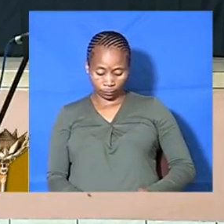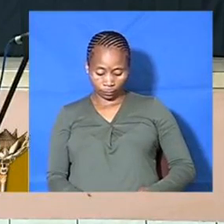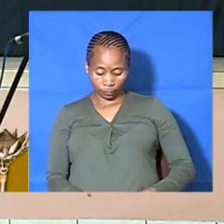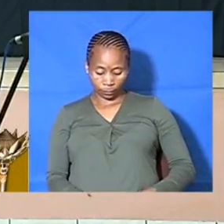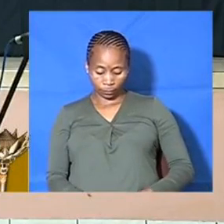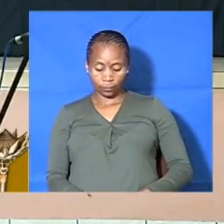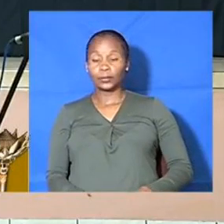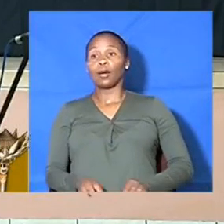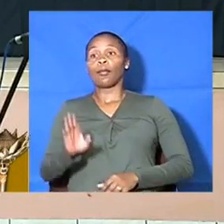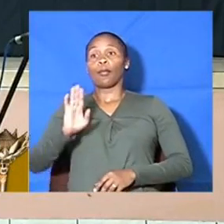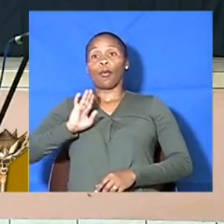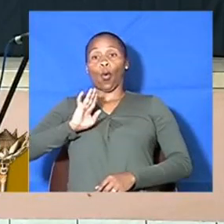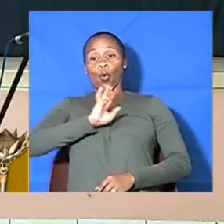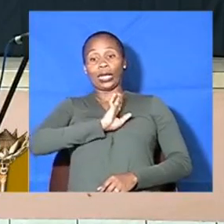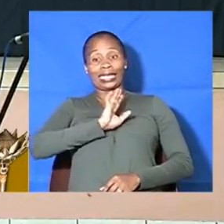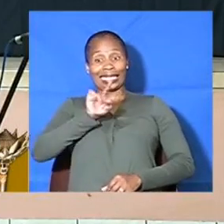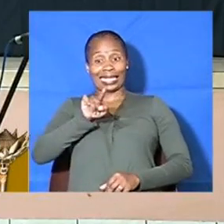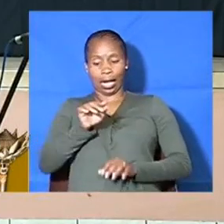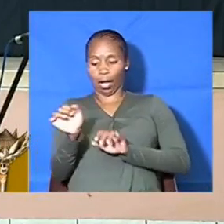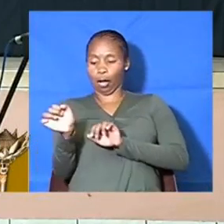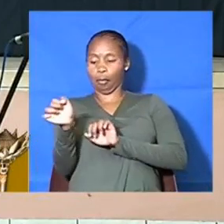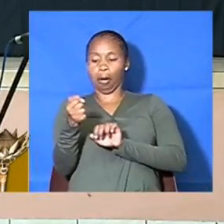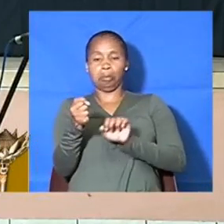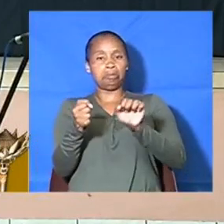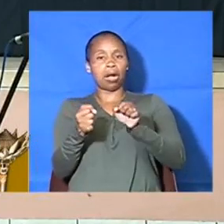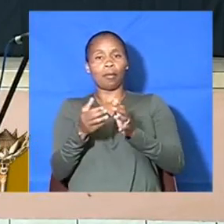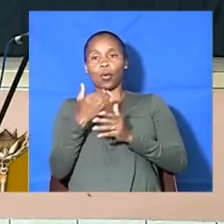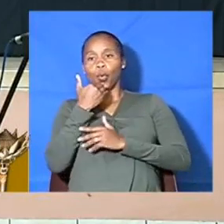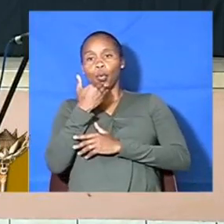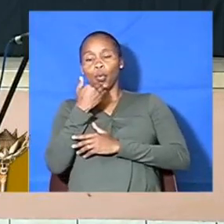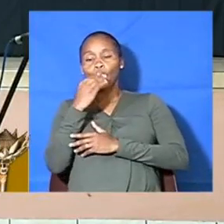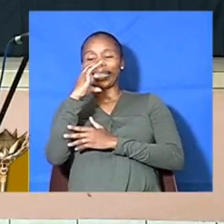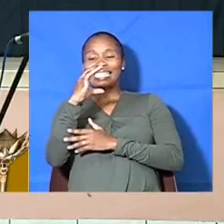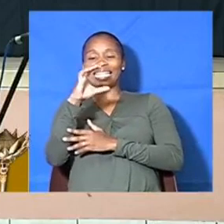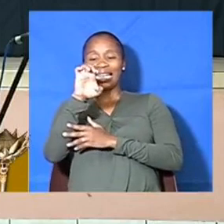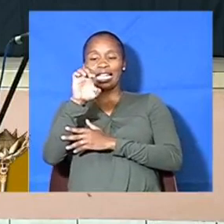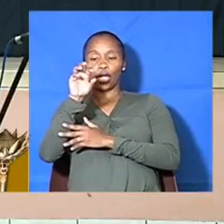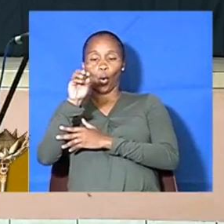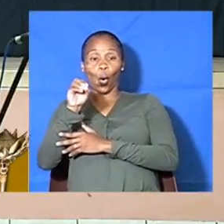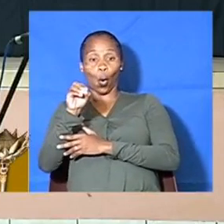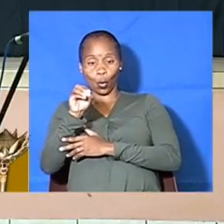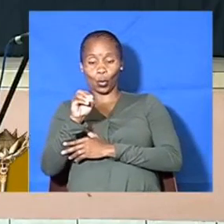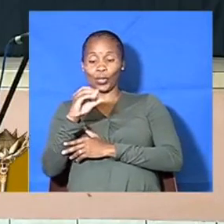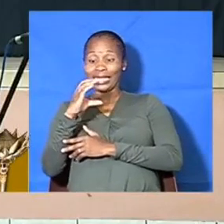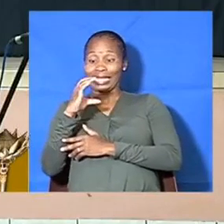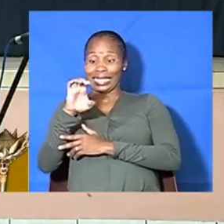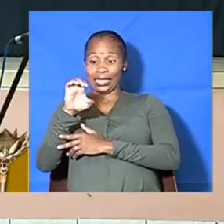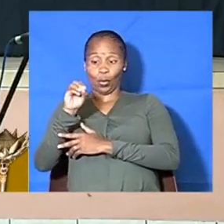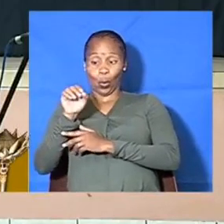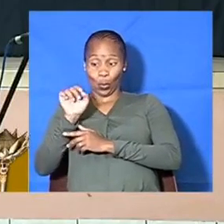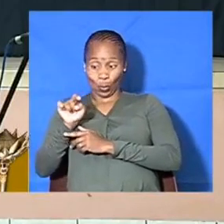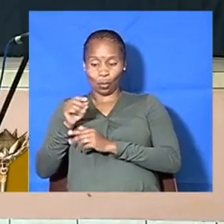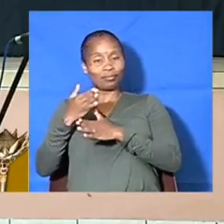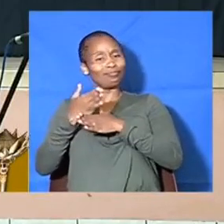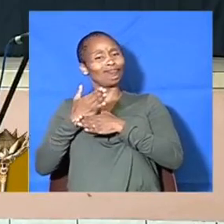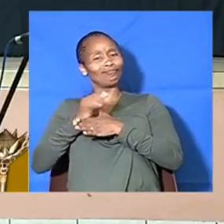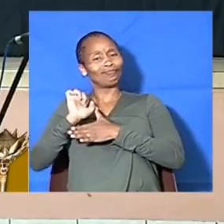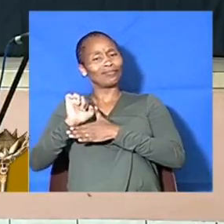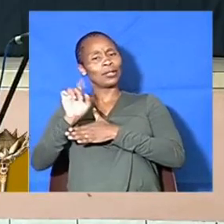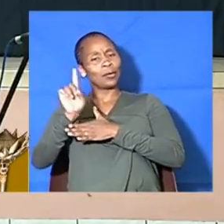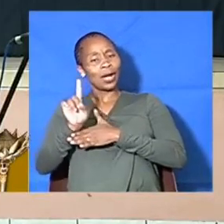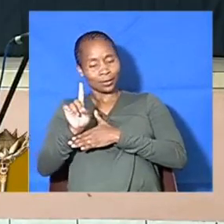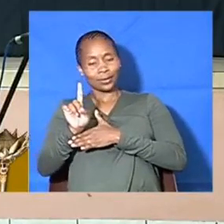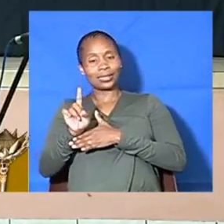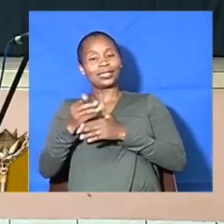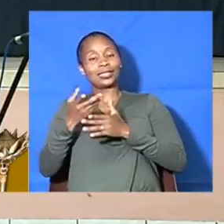a pulmonologist, a specialist who deals with serious lung diseases. Molao ka kanyo